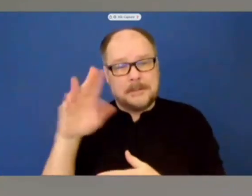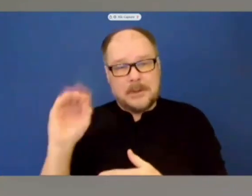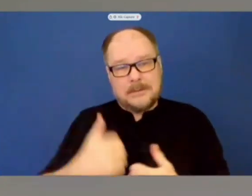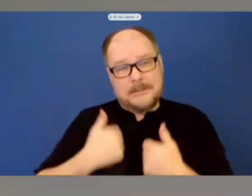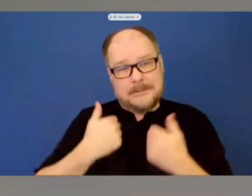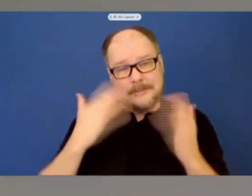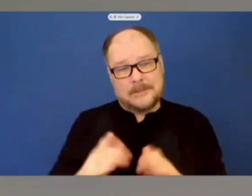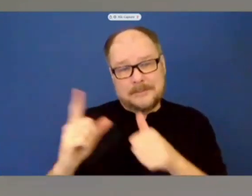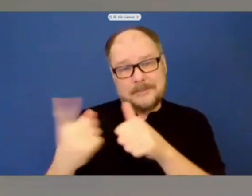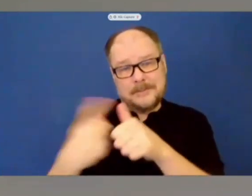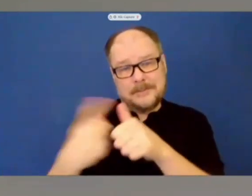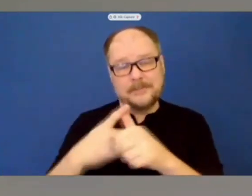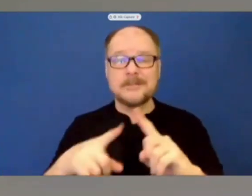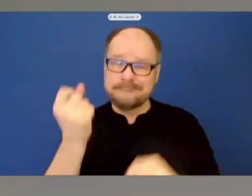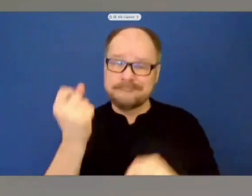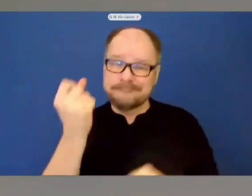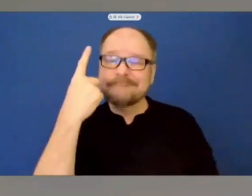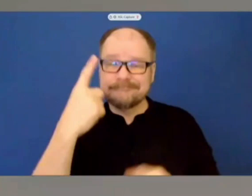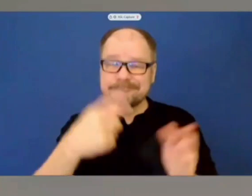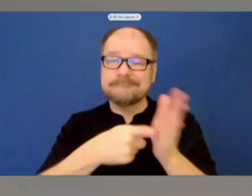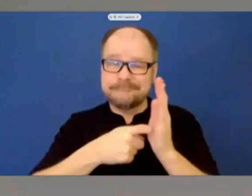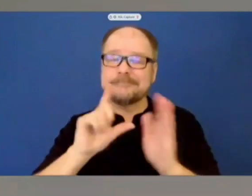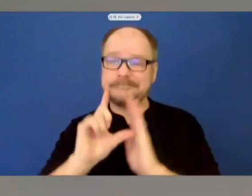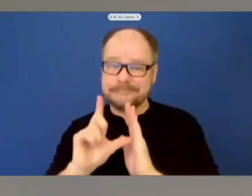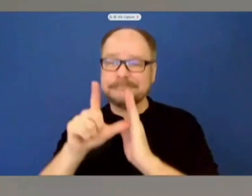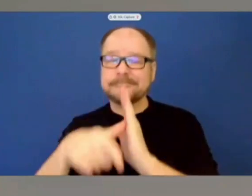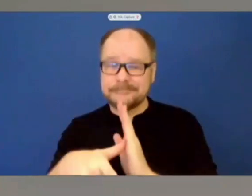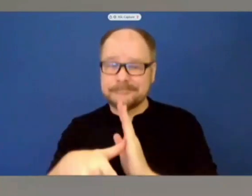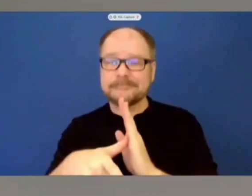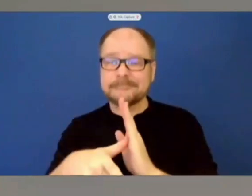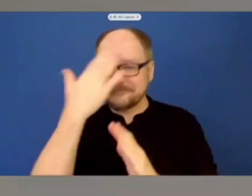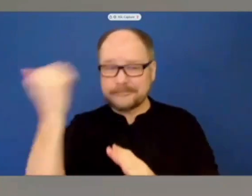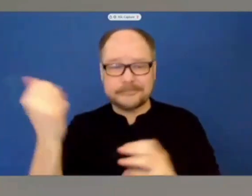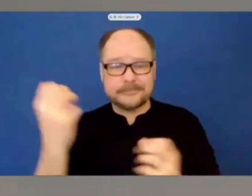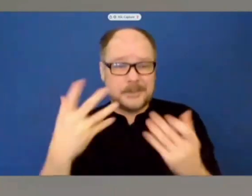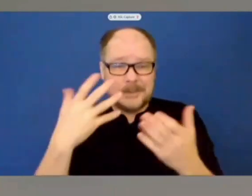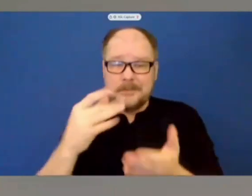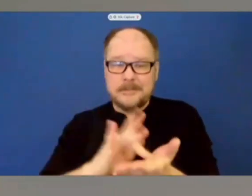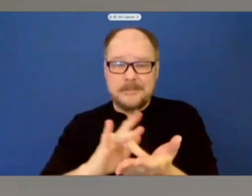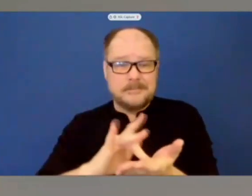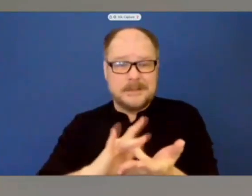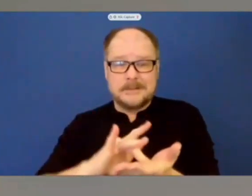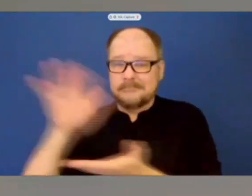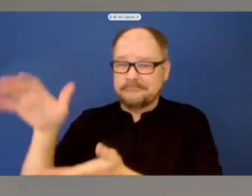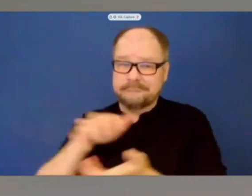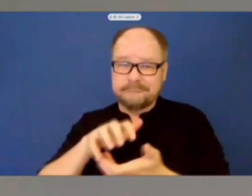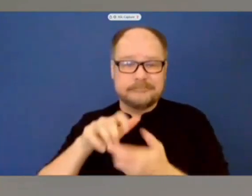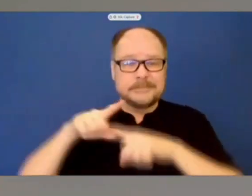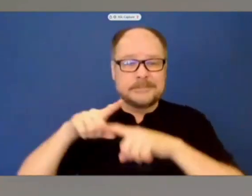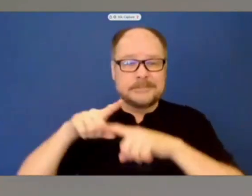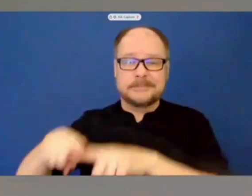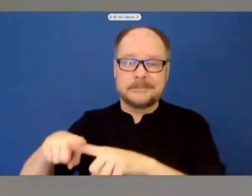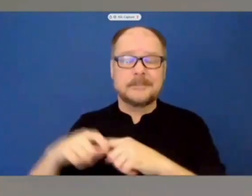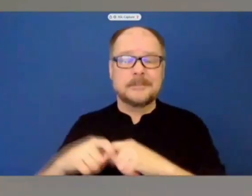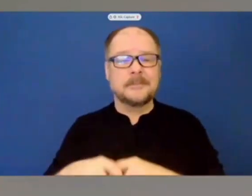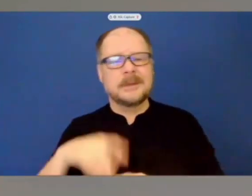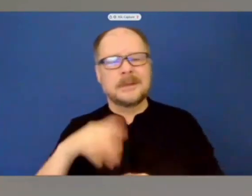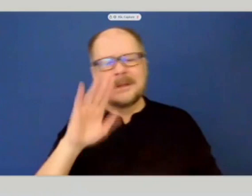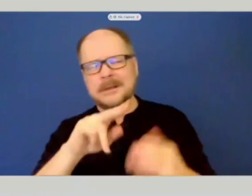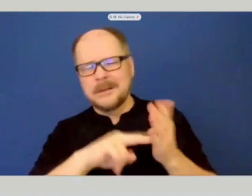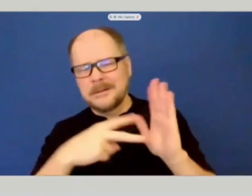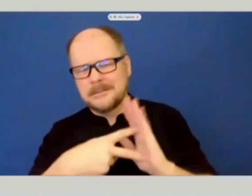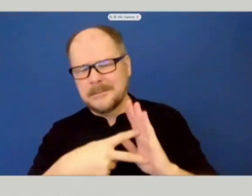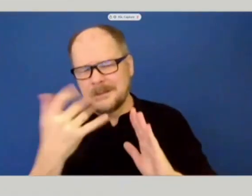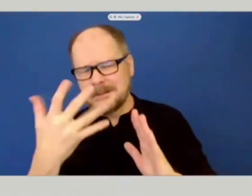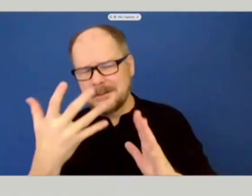But it is going to take a while with the amount of vaccine that we're receiving. In other words, if I may, just to clarify,